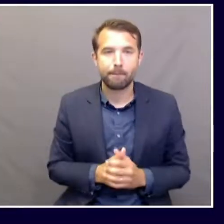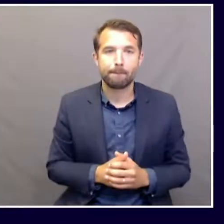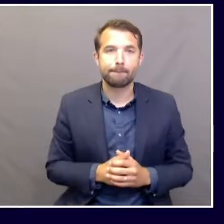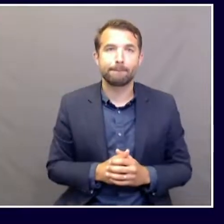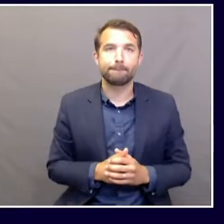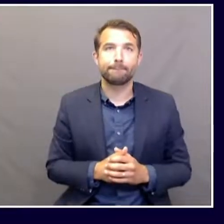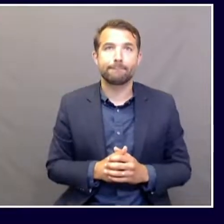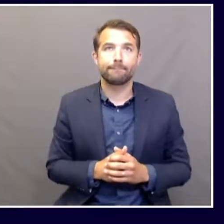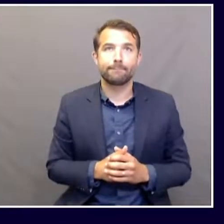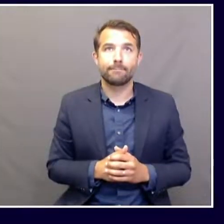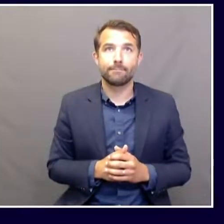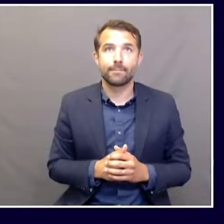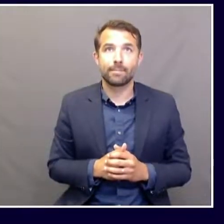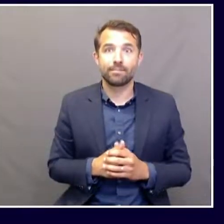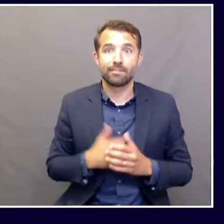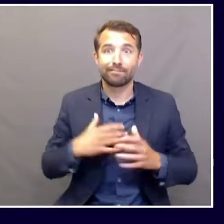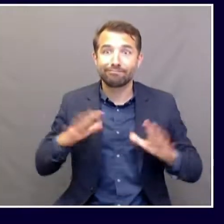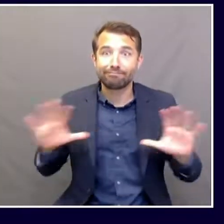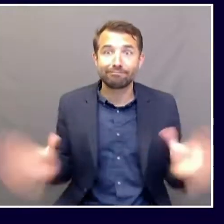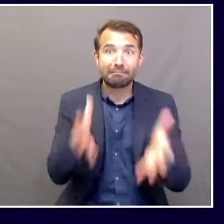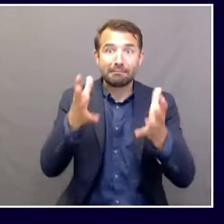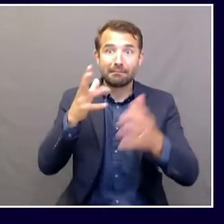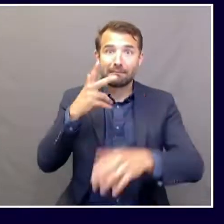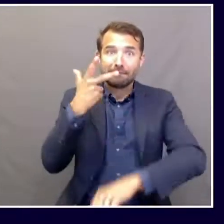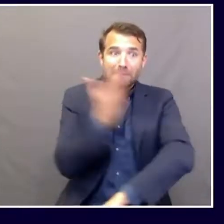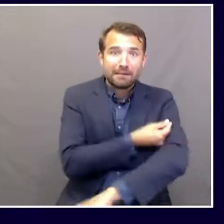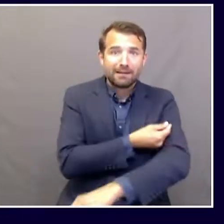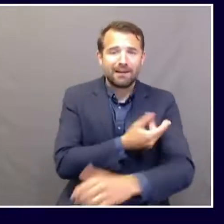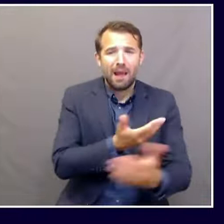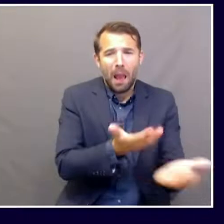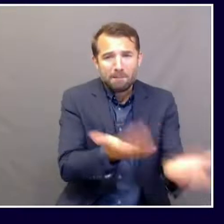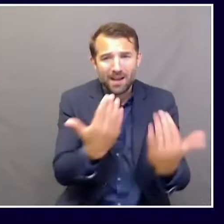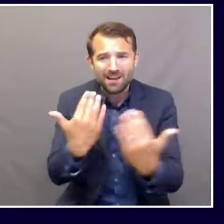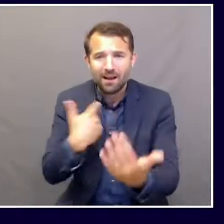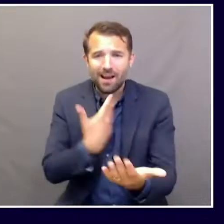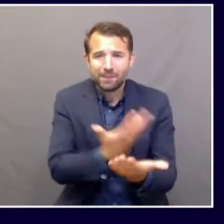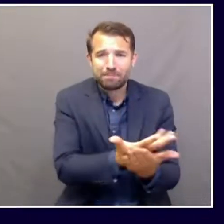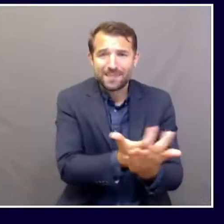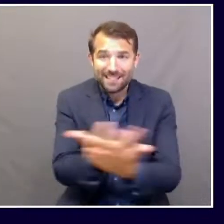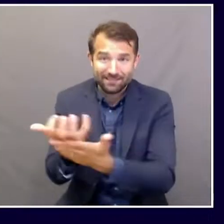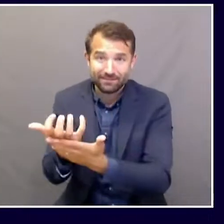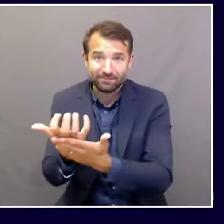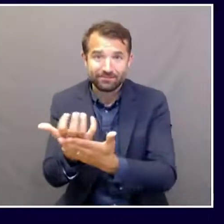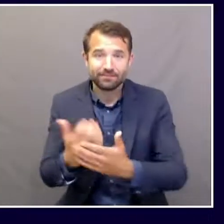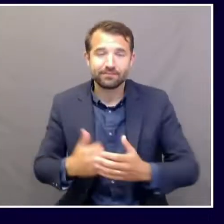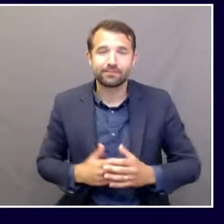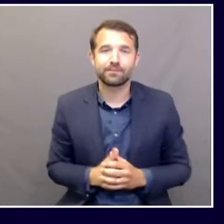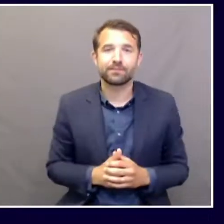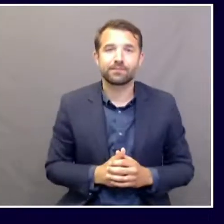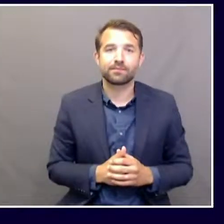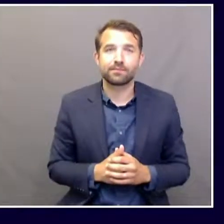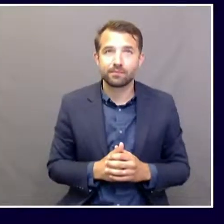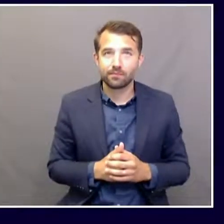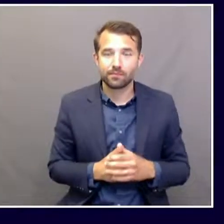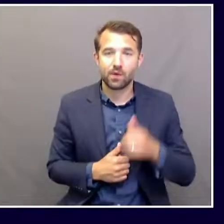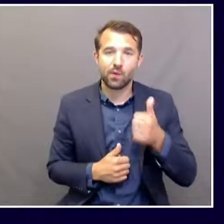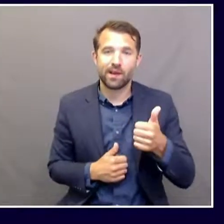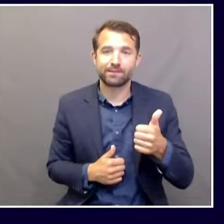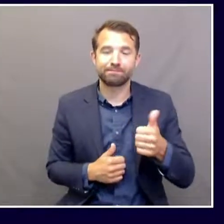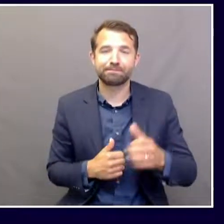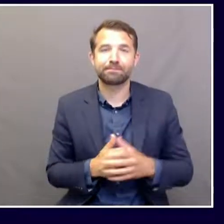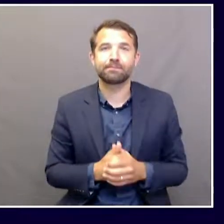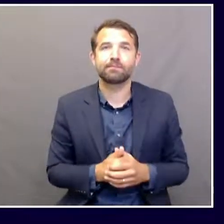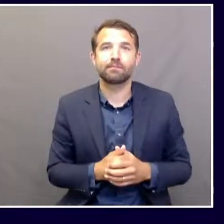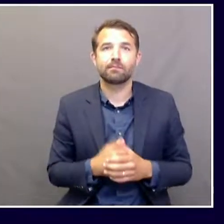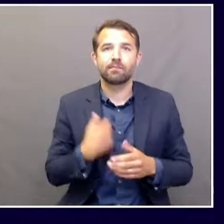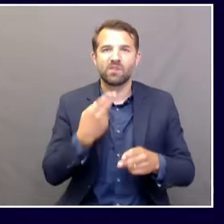there. Let's get your shot. But, that's at this point, that's a hanger on. I want to shift briefly to